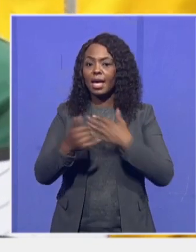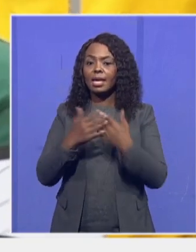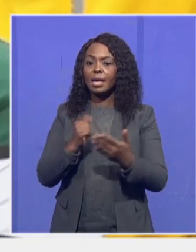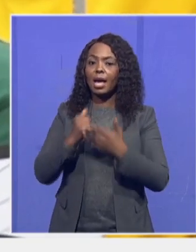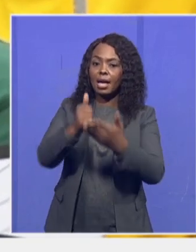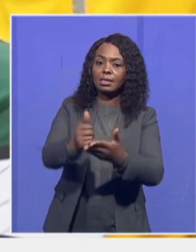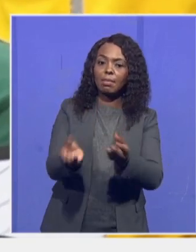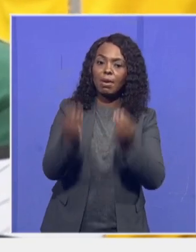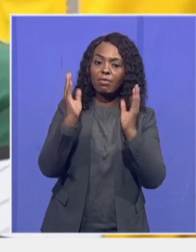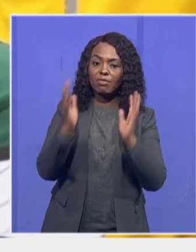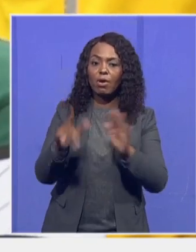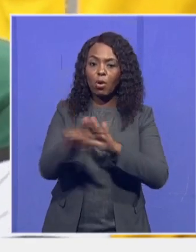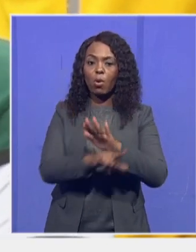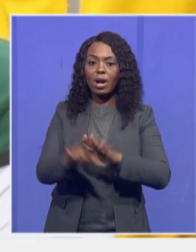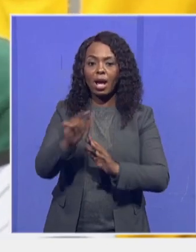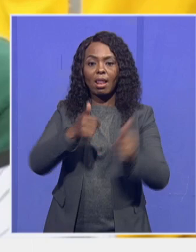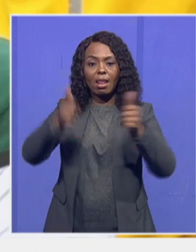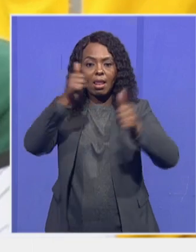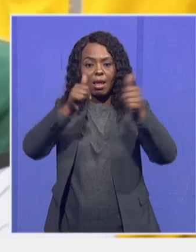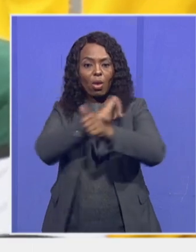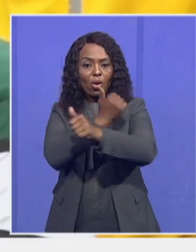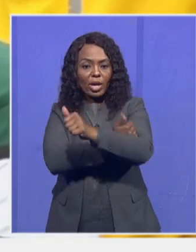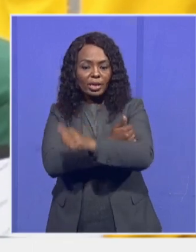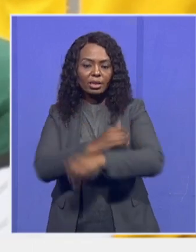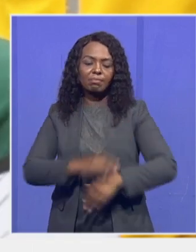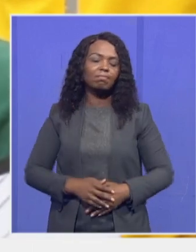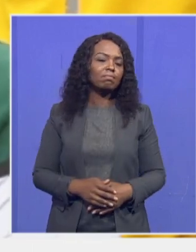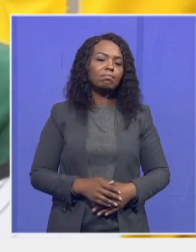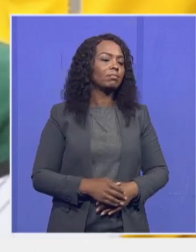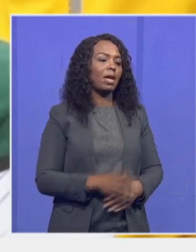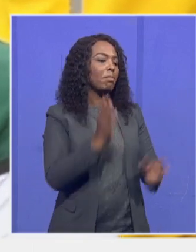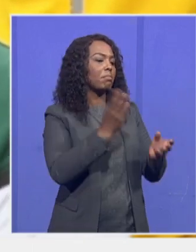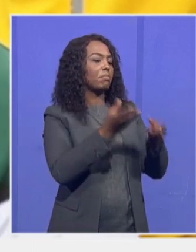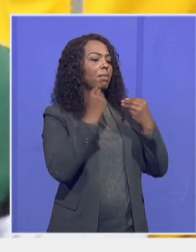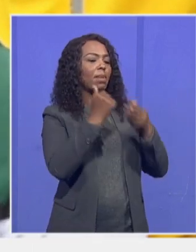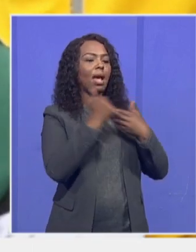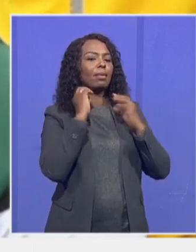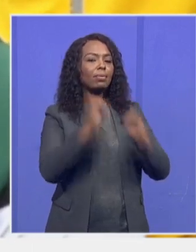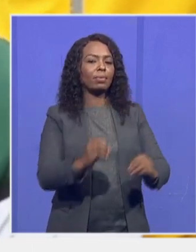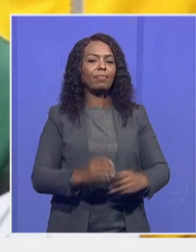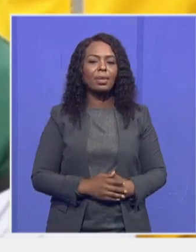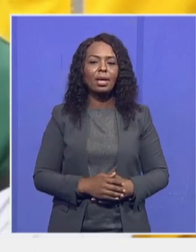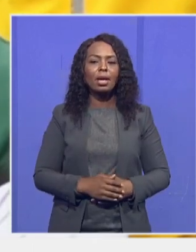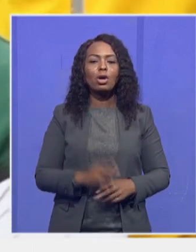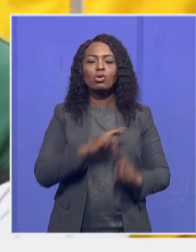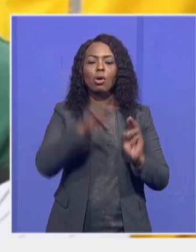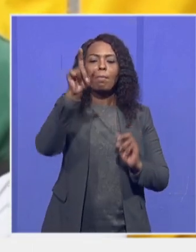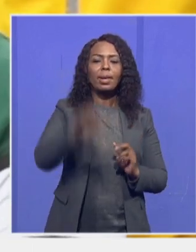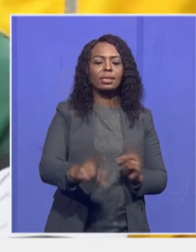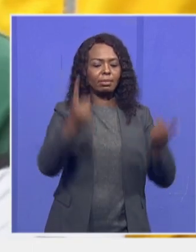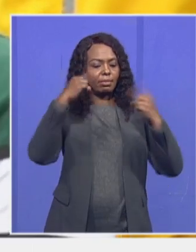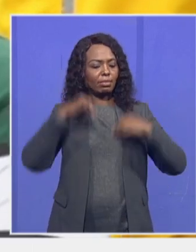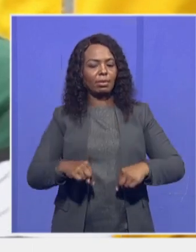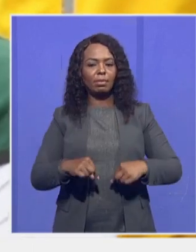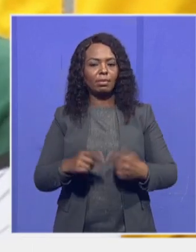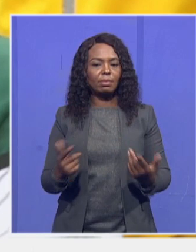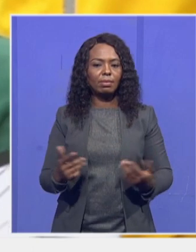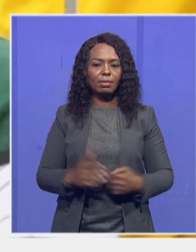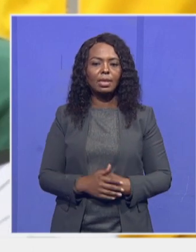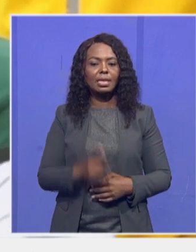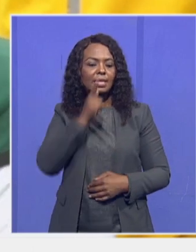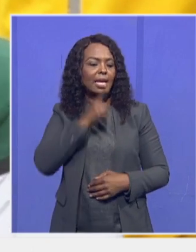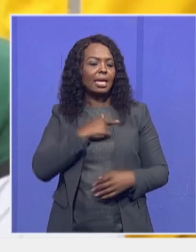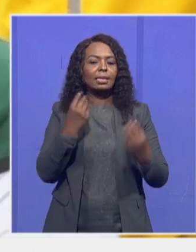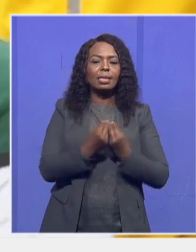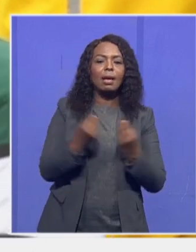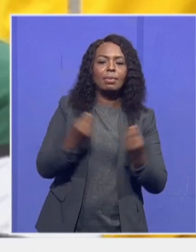assistance from the local authorities? No, I couldn't receive anything else. And no one is even come to us, even just say to something